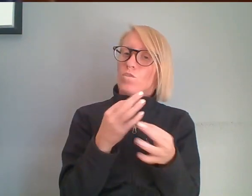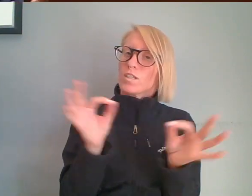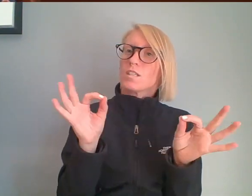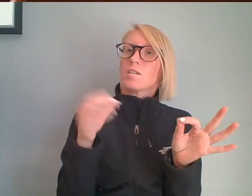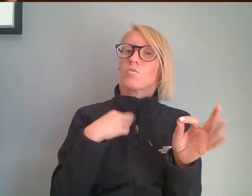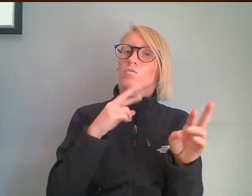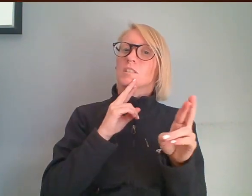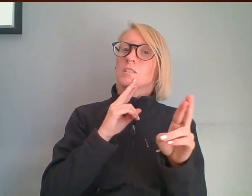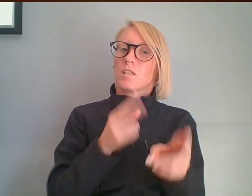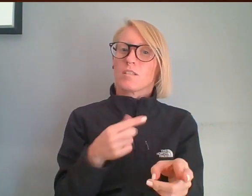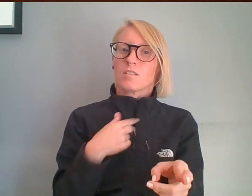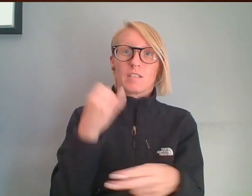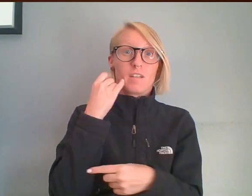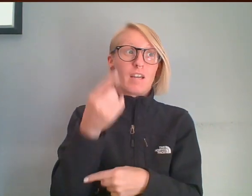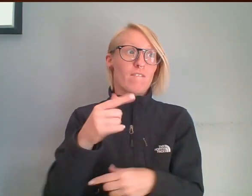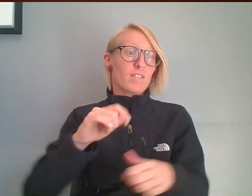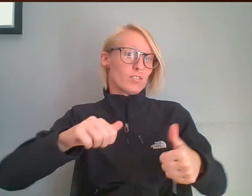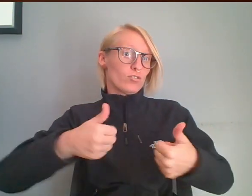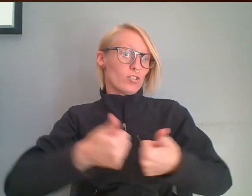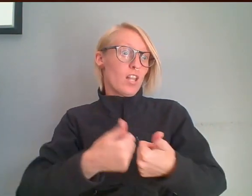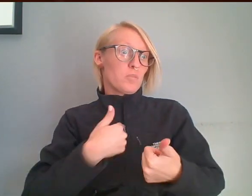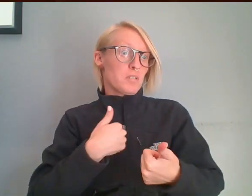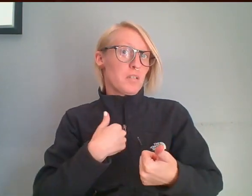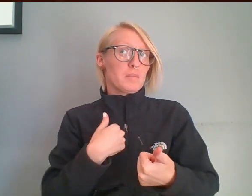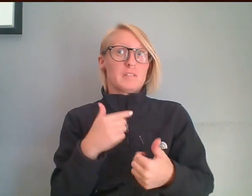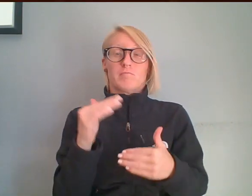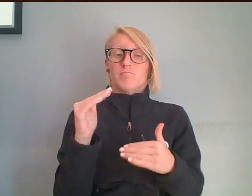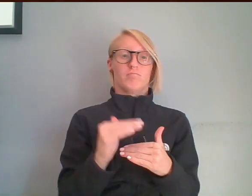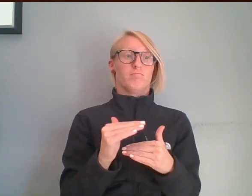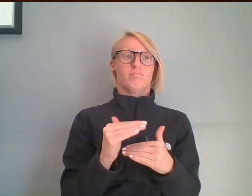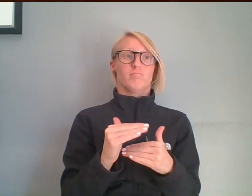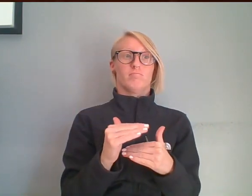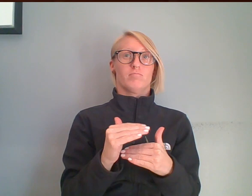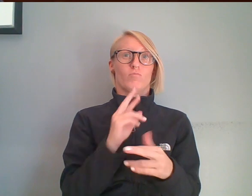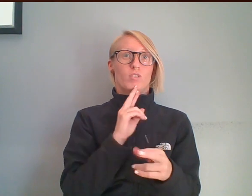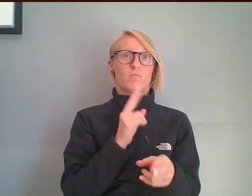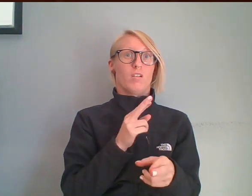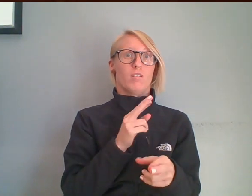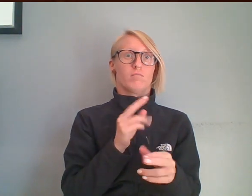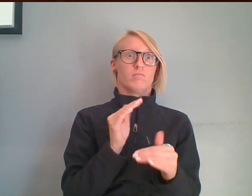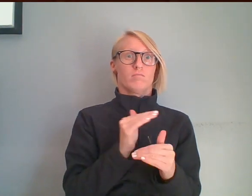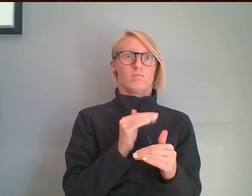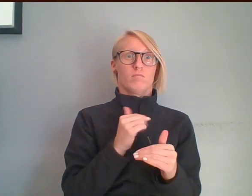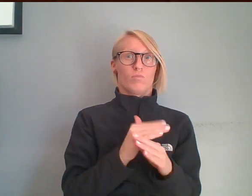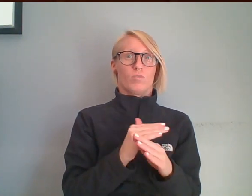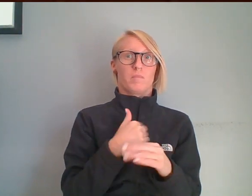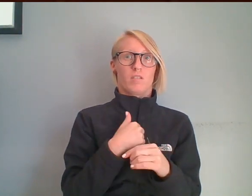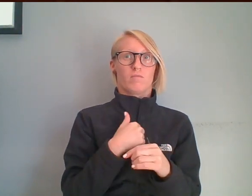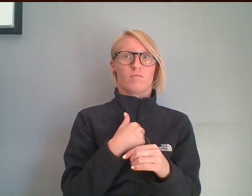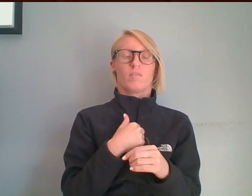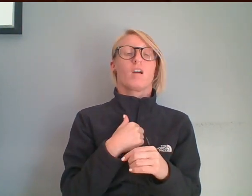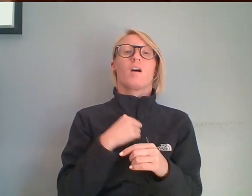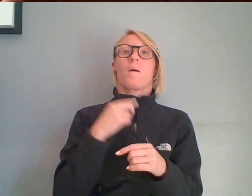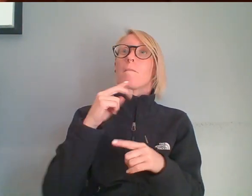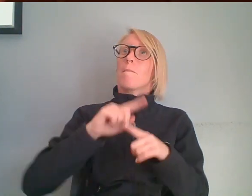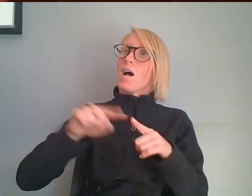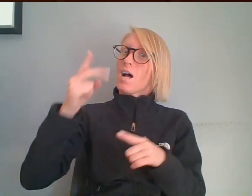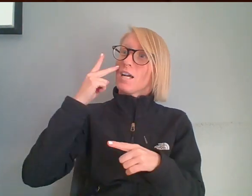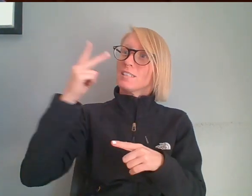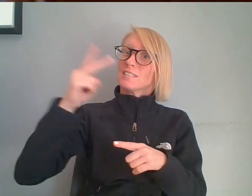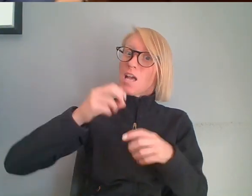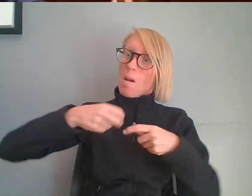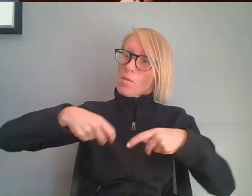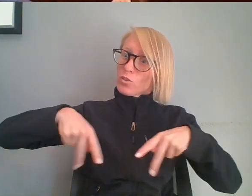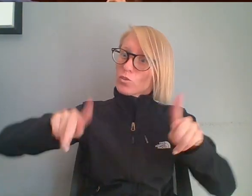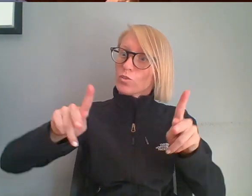you are challenging me, I am going to do the bare minimum to respond and protect myself. If I see this as an opportunity